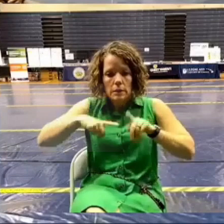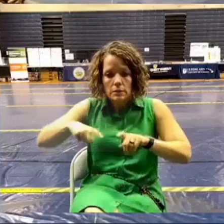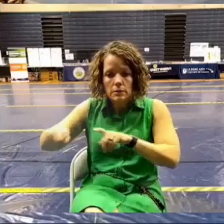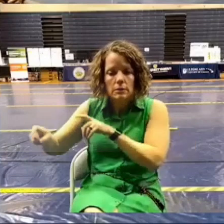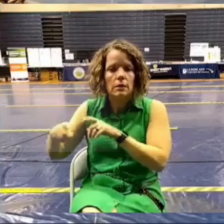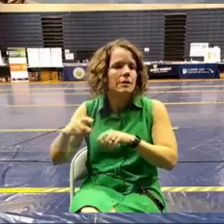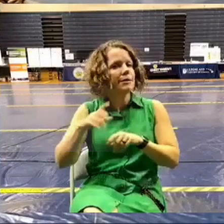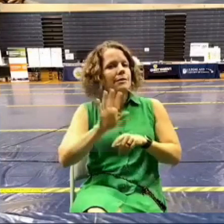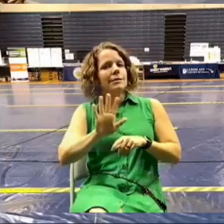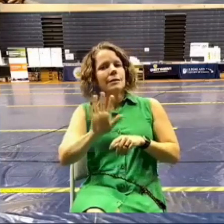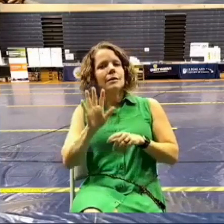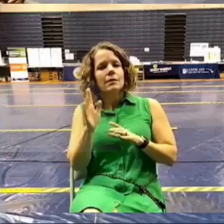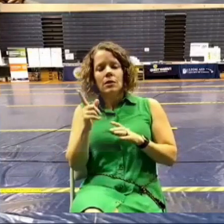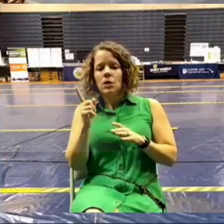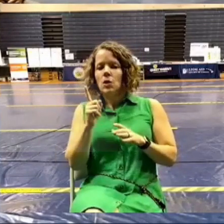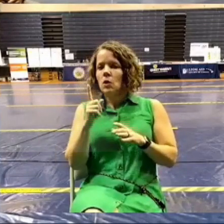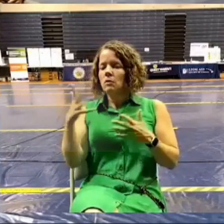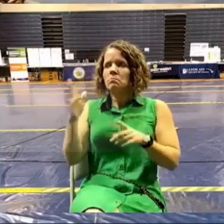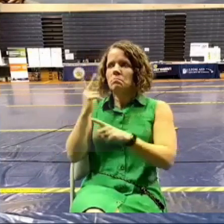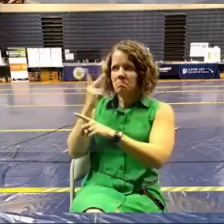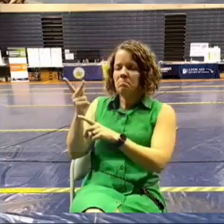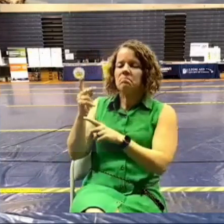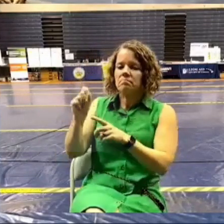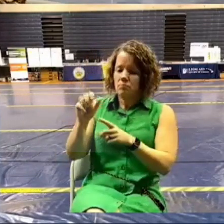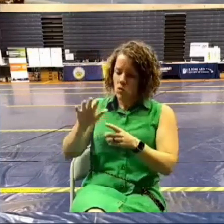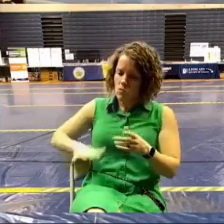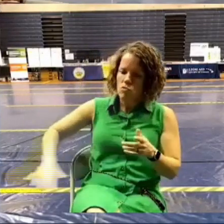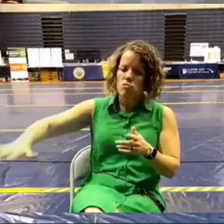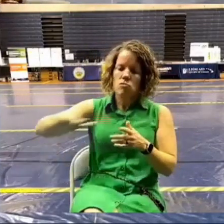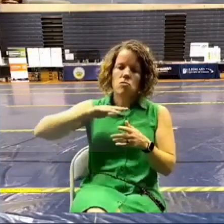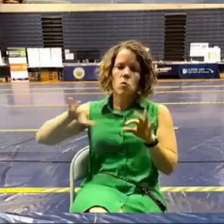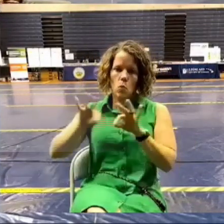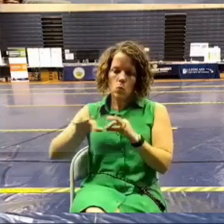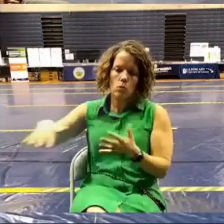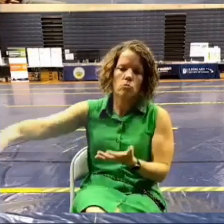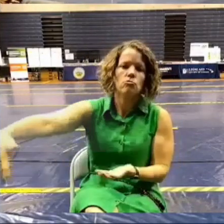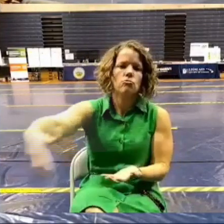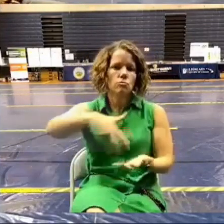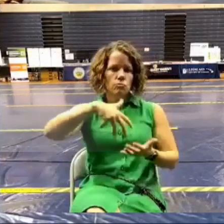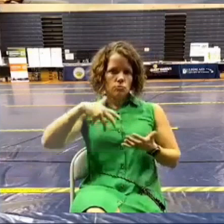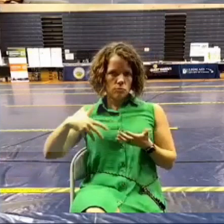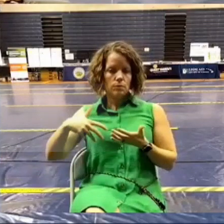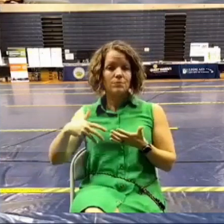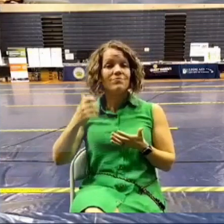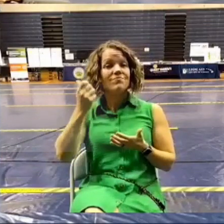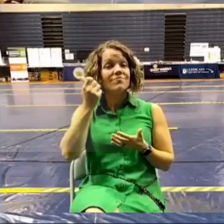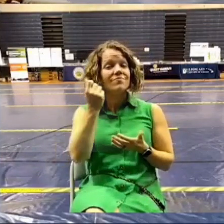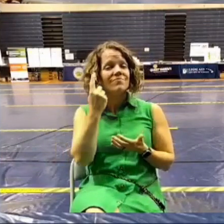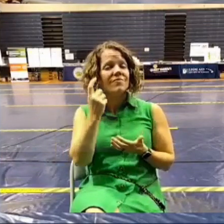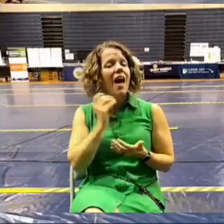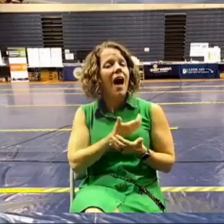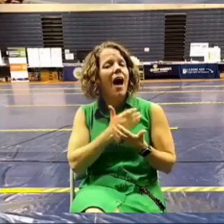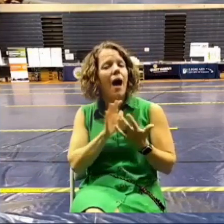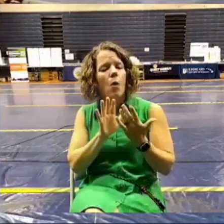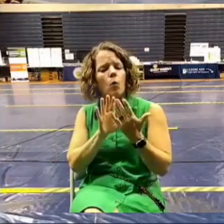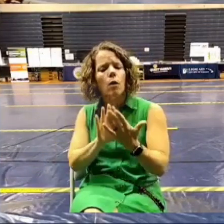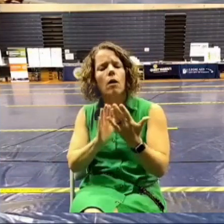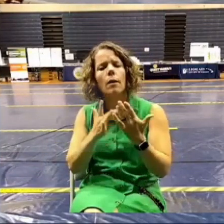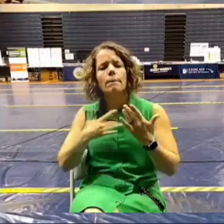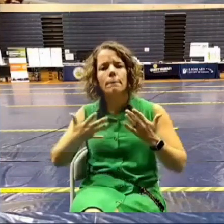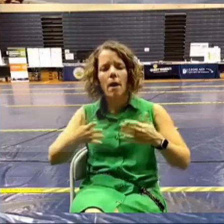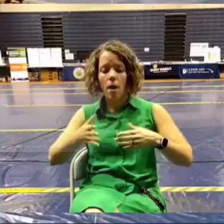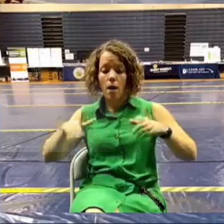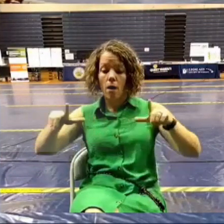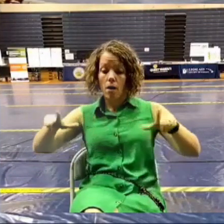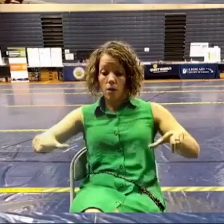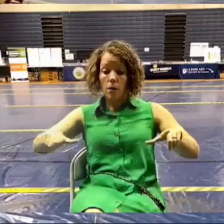we don't believe that would be effective. When we do the tests, I would add though, so we actually kind of quadrant off the